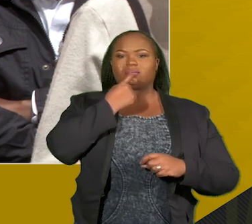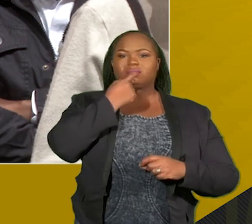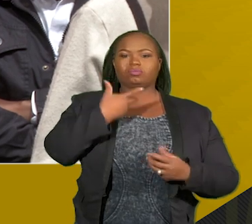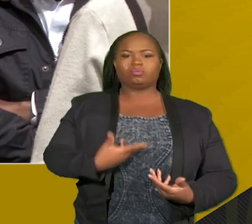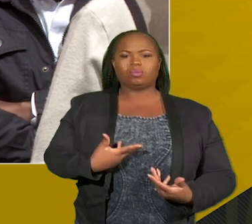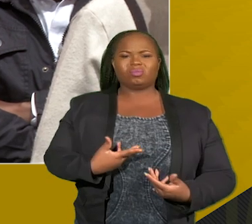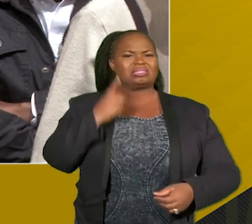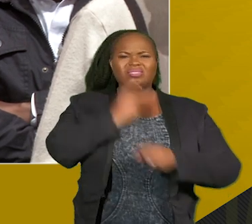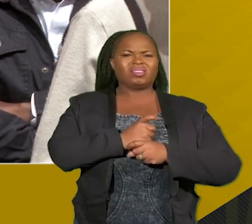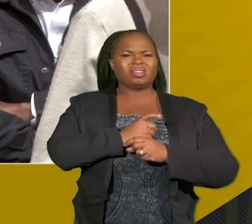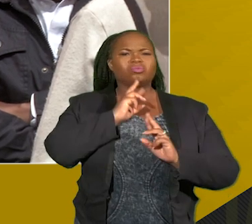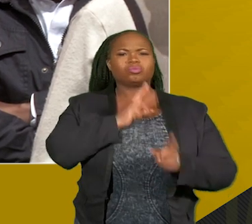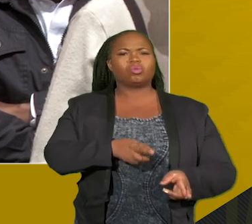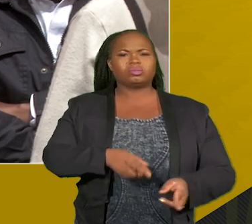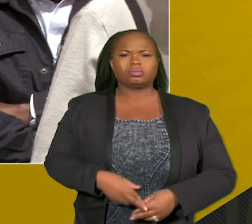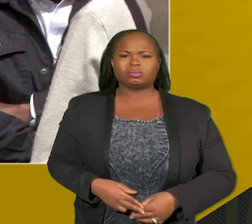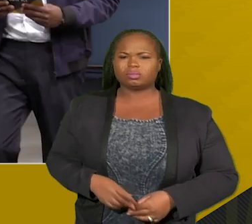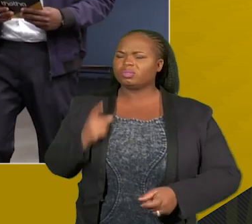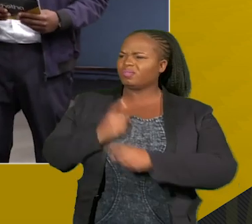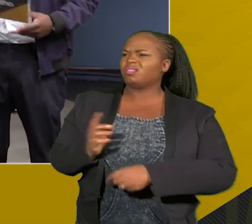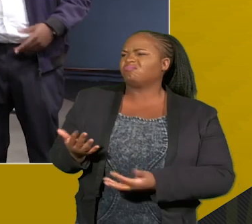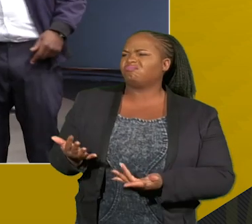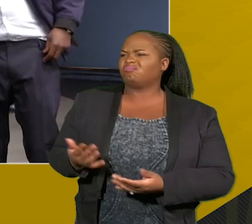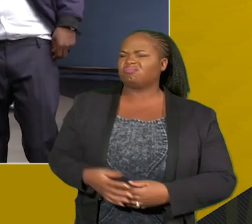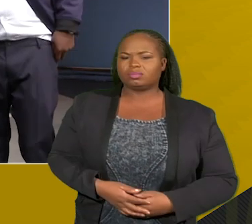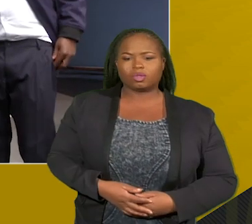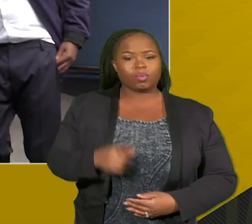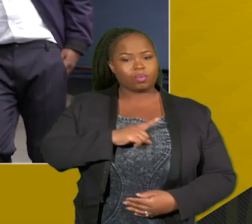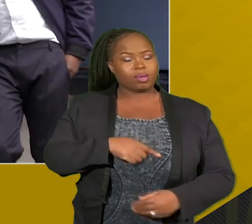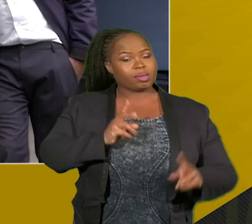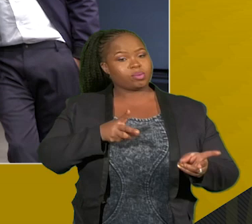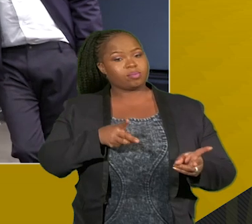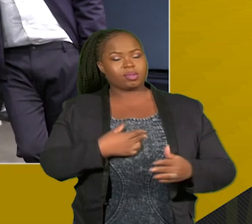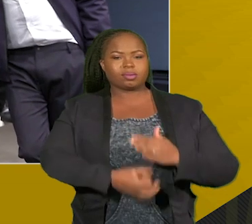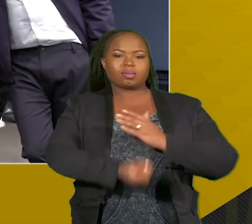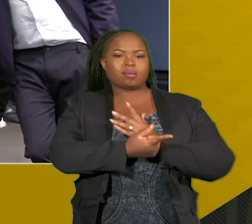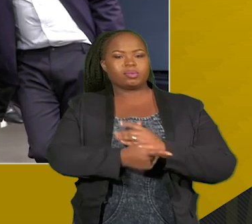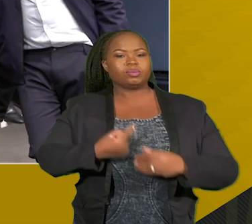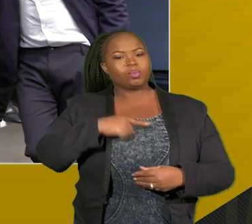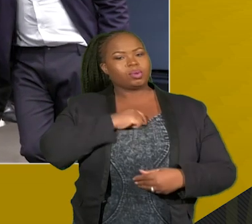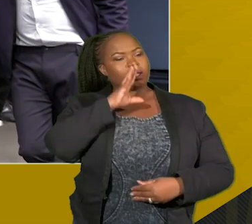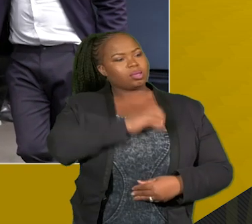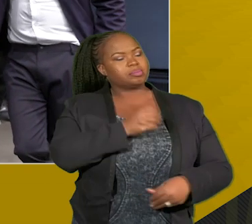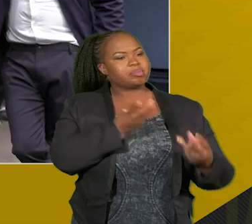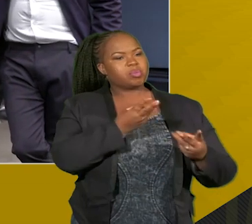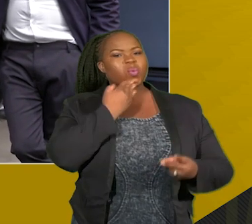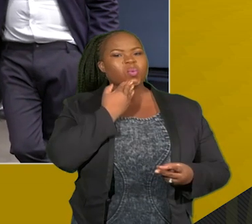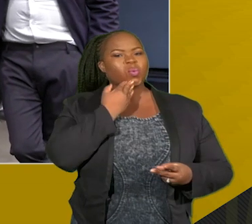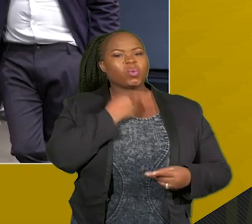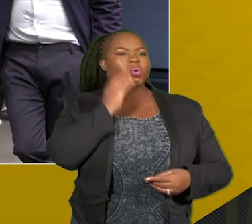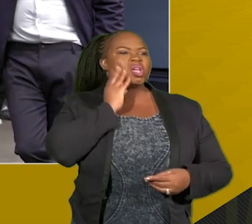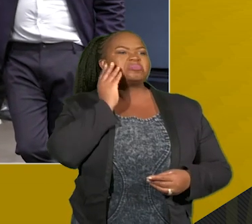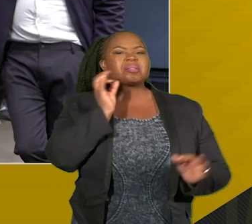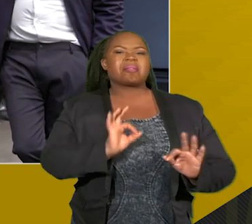it's a difficult question to answer. What's what you right? about it? Because at most we find, we would see, we're asking people who have not really been in